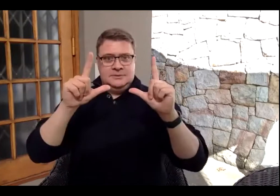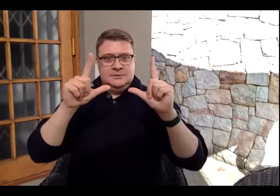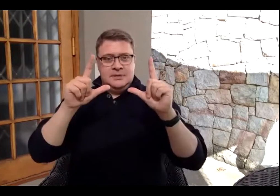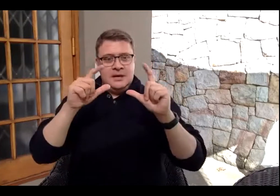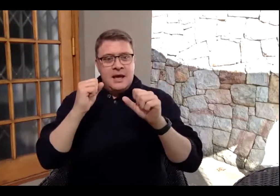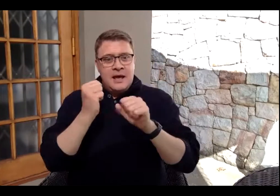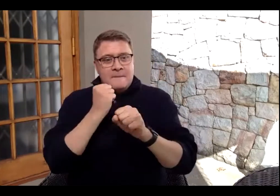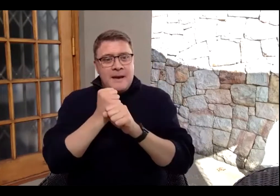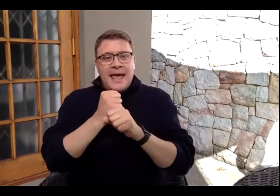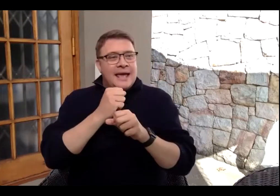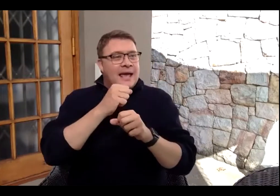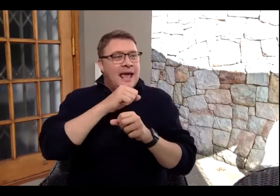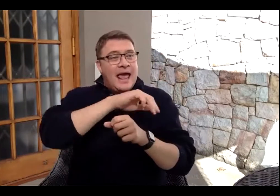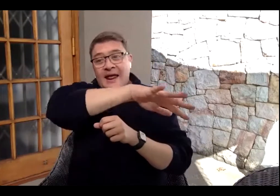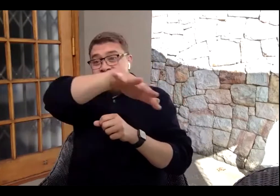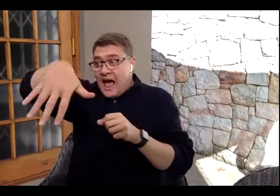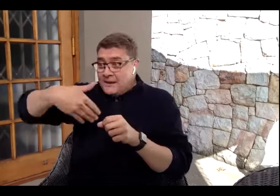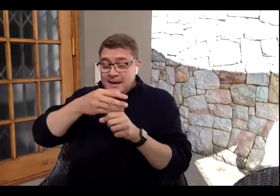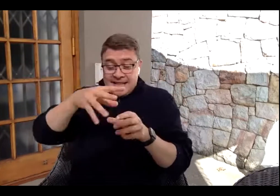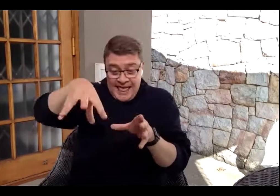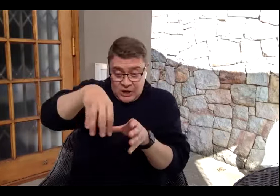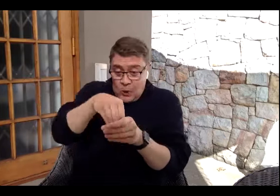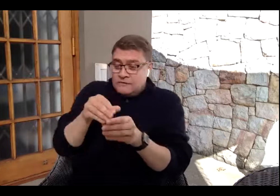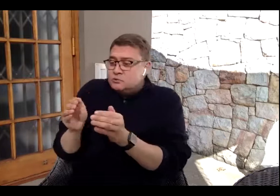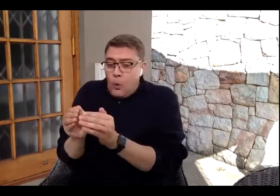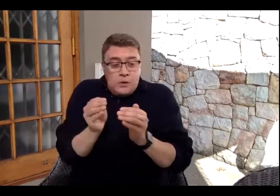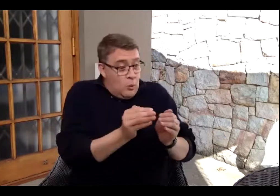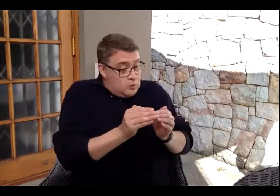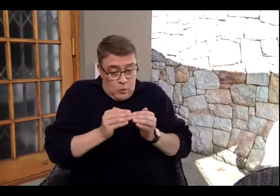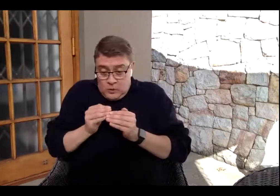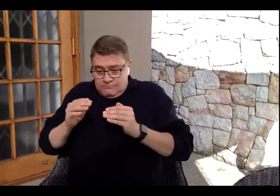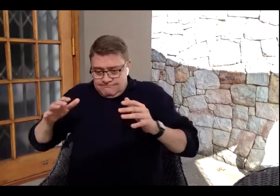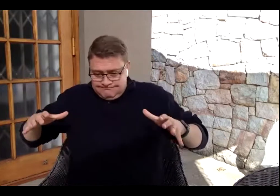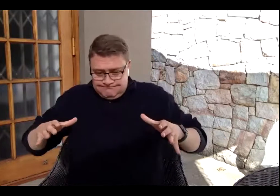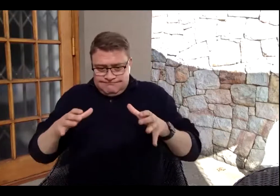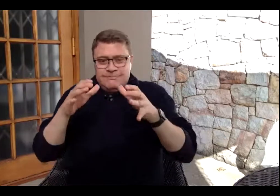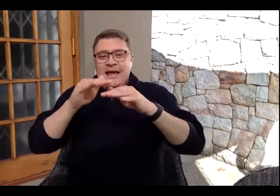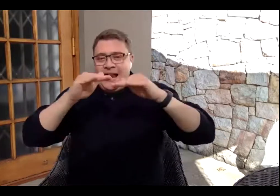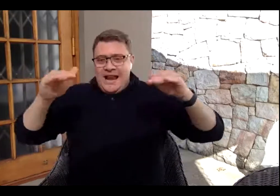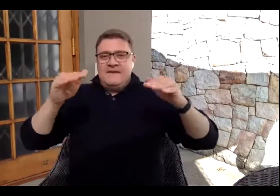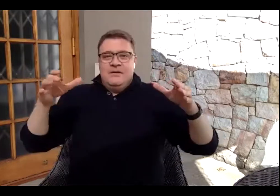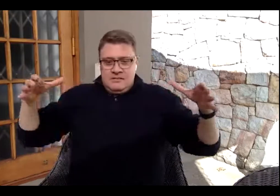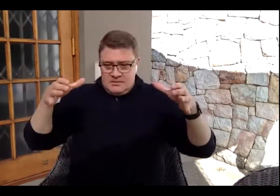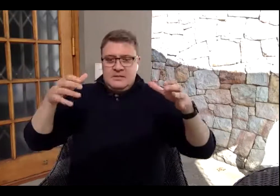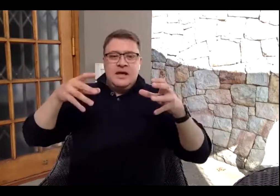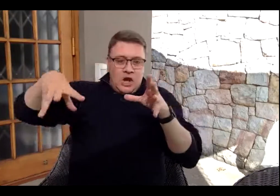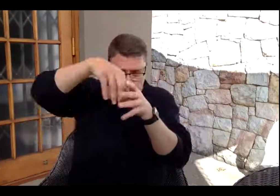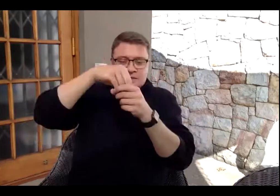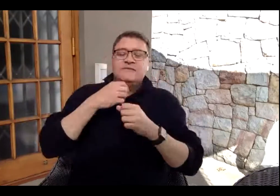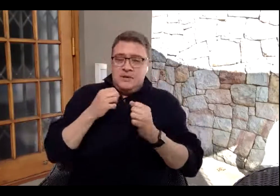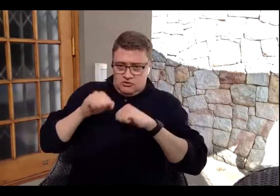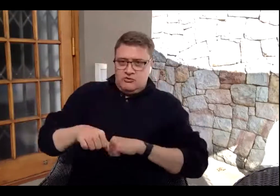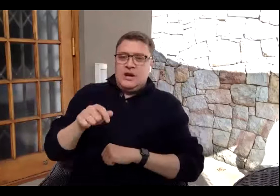inclusive environments on a small scale and letting that filter through to the government level. I really agree with what you're saying,